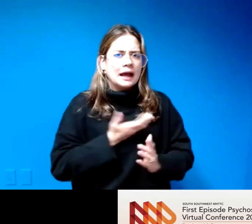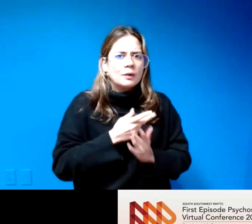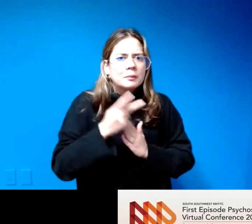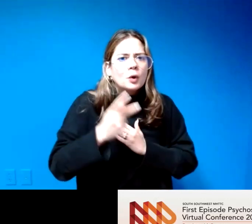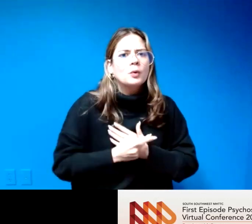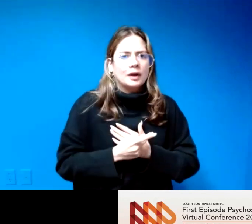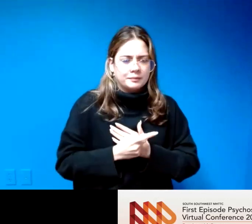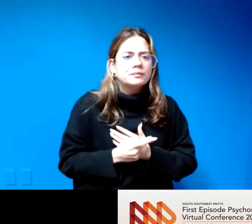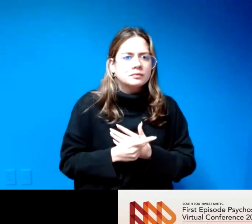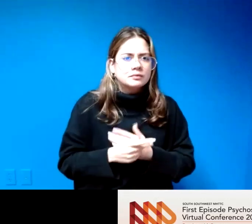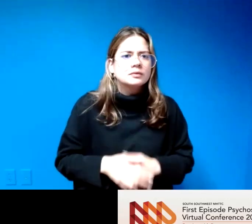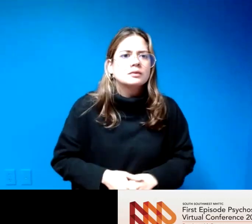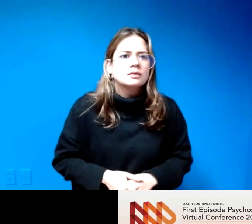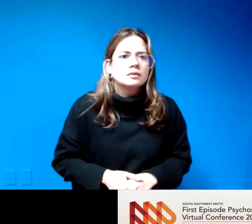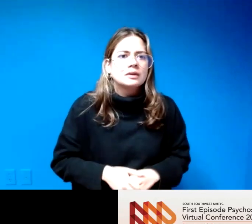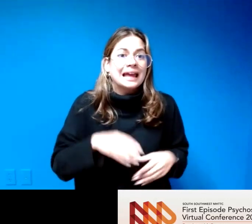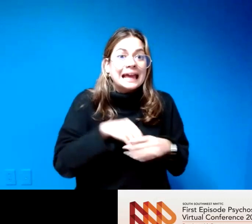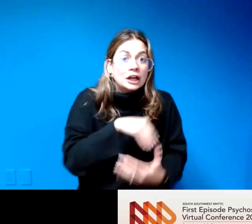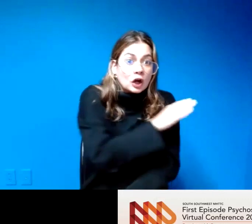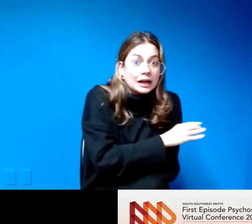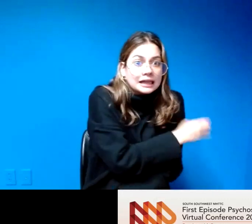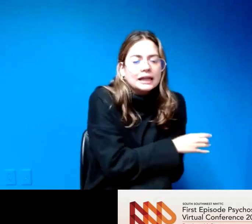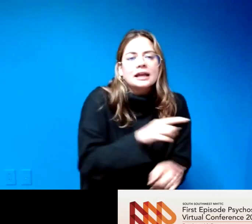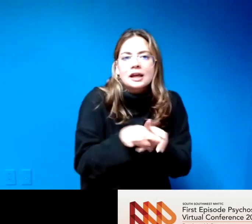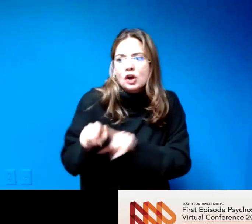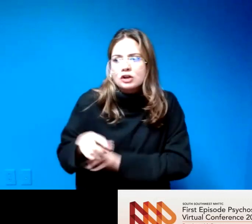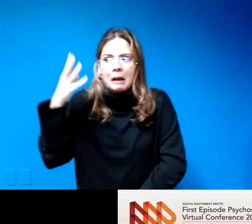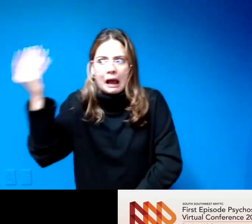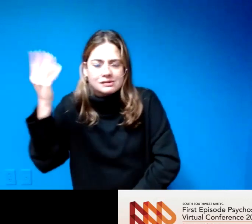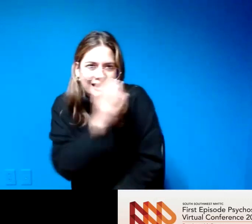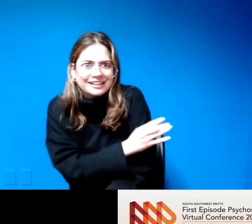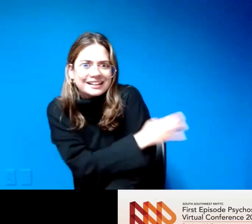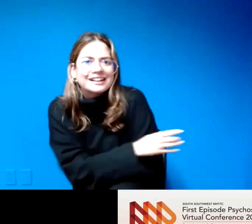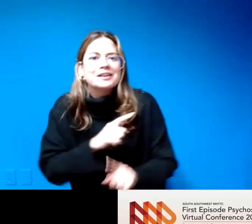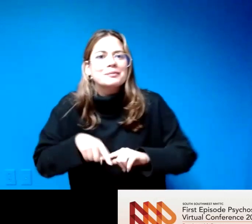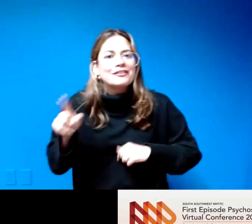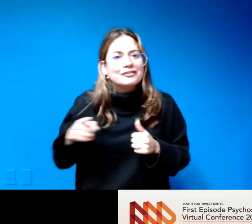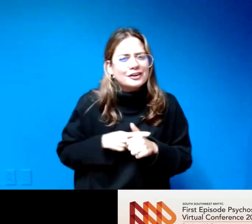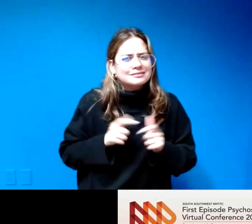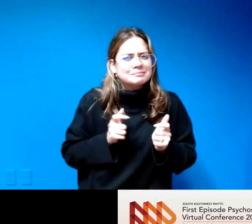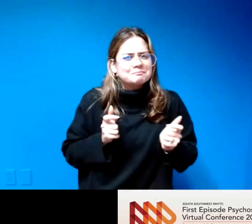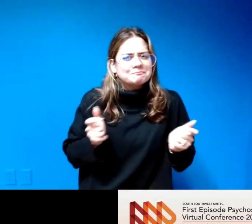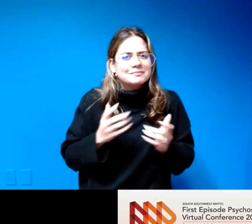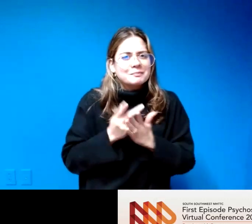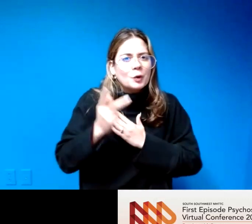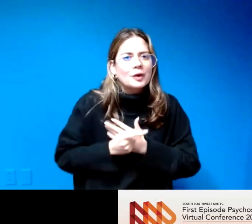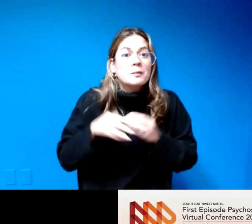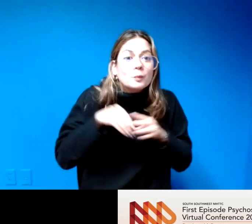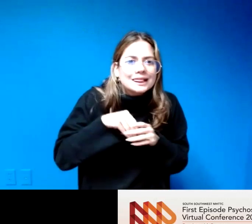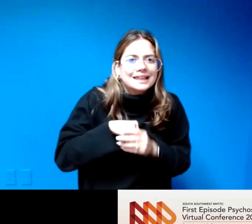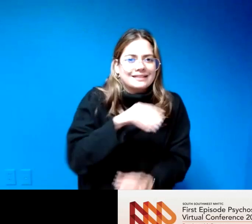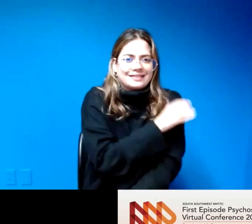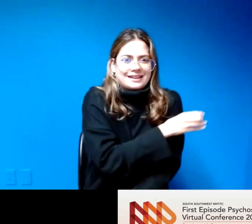within our clinic and beyond the clinic. So let me tell you a little bit first about how we're expanding our program within the